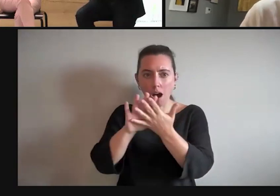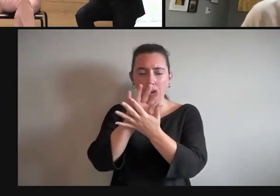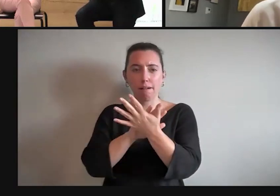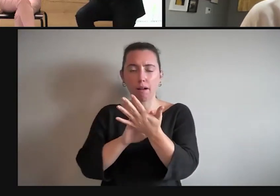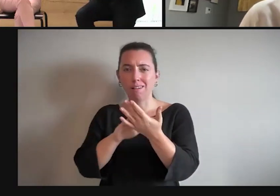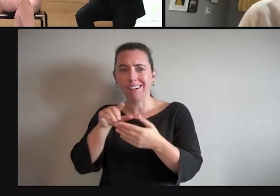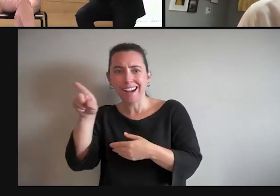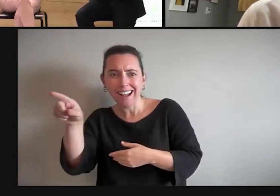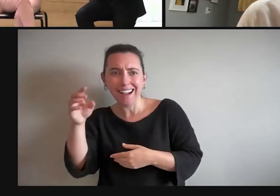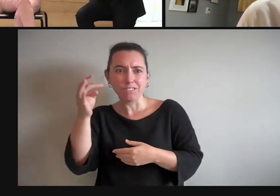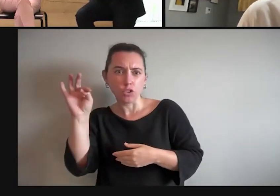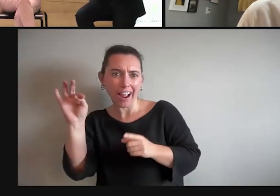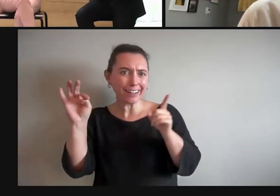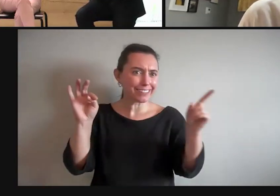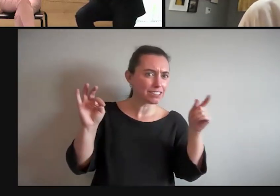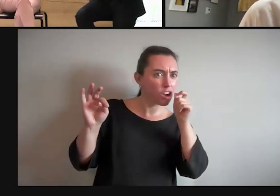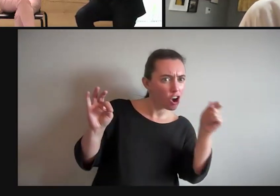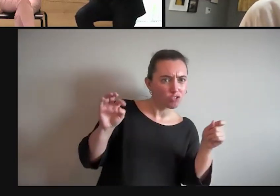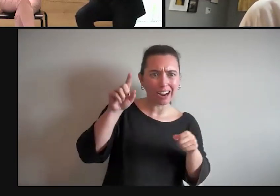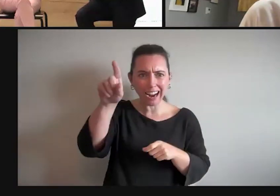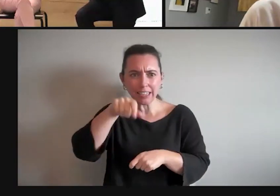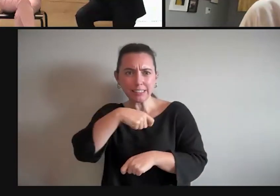as consultant to provide